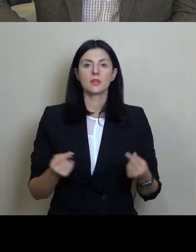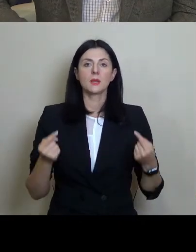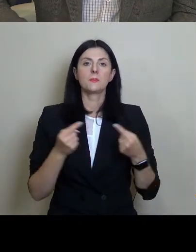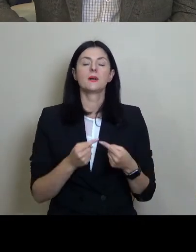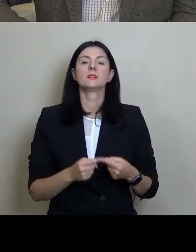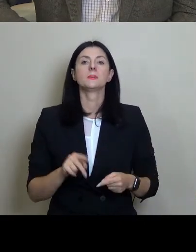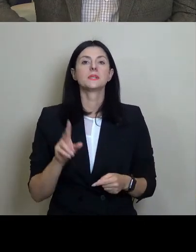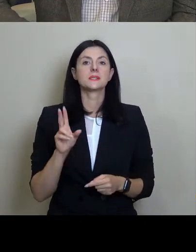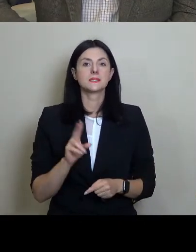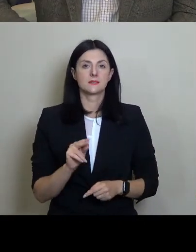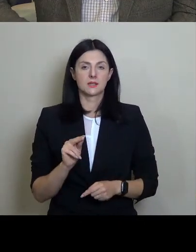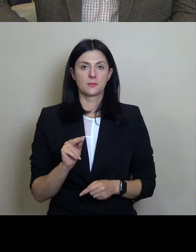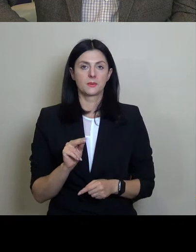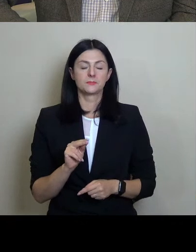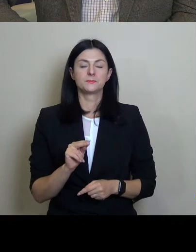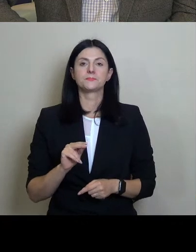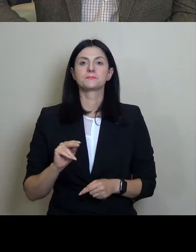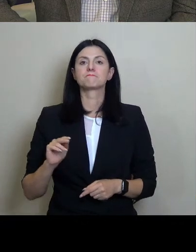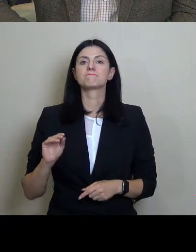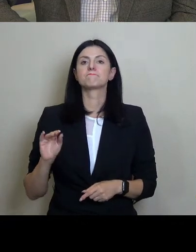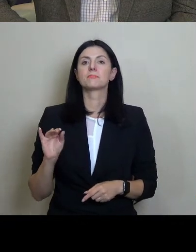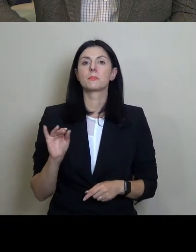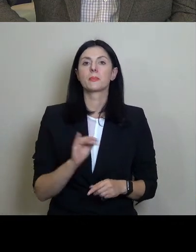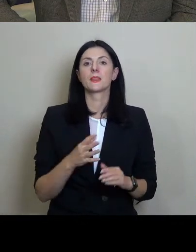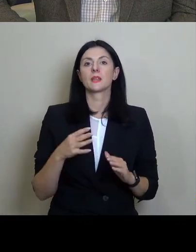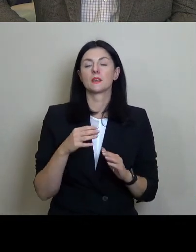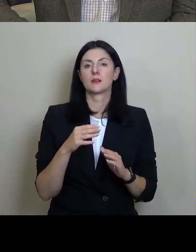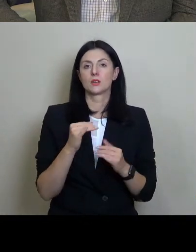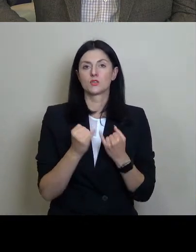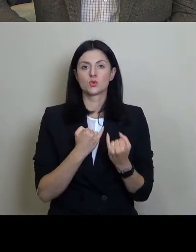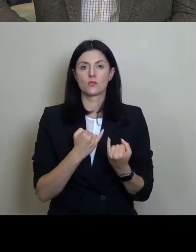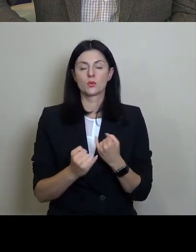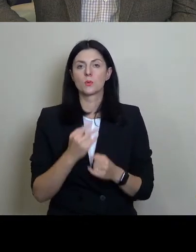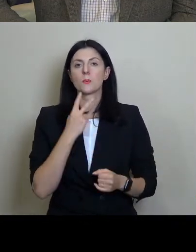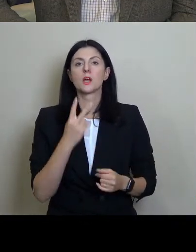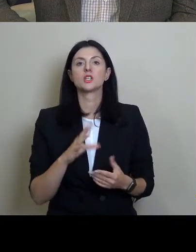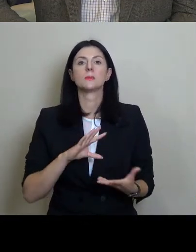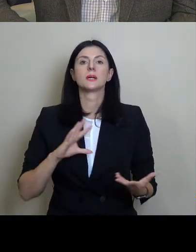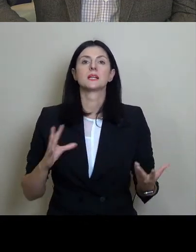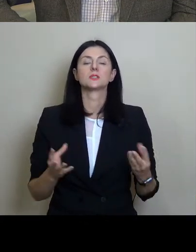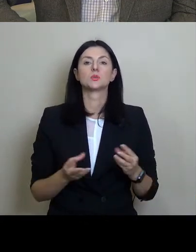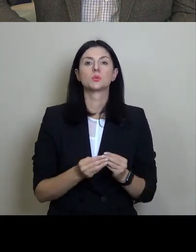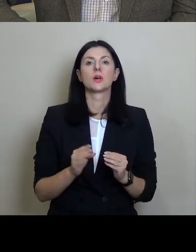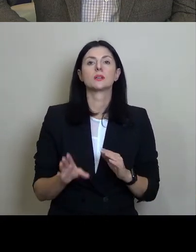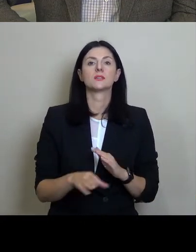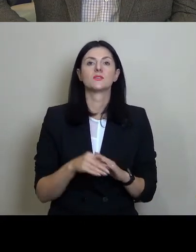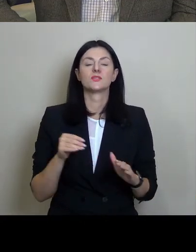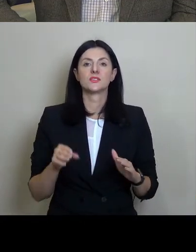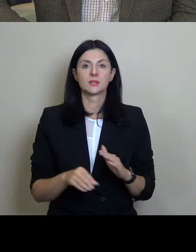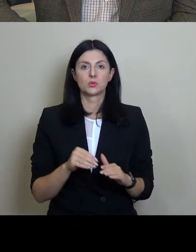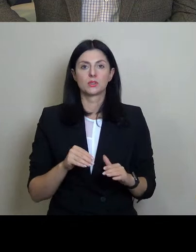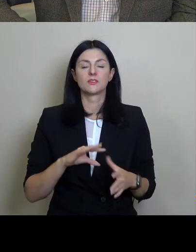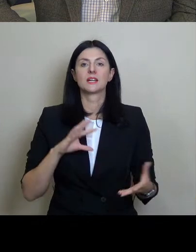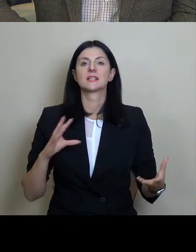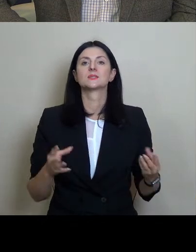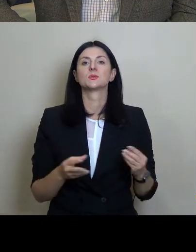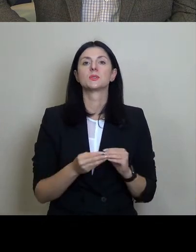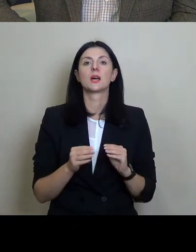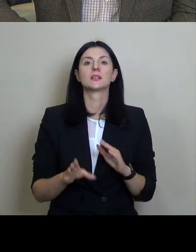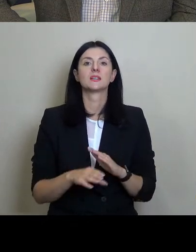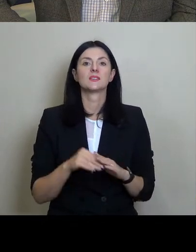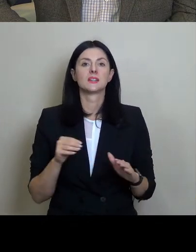that are marked with some numbers, and in the yellow one we see the election